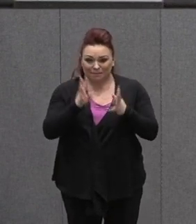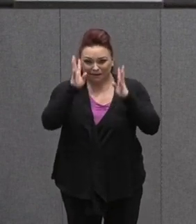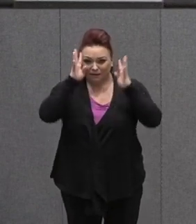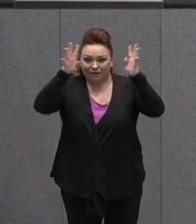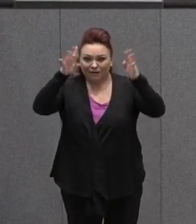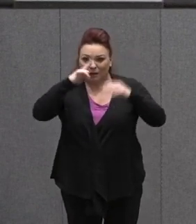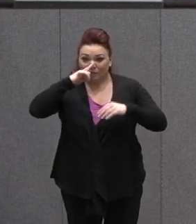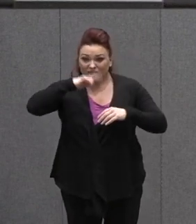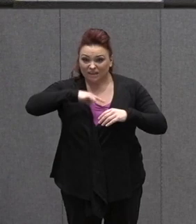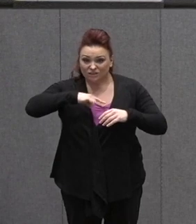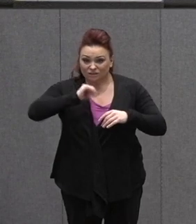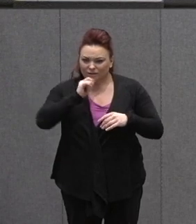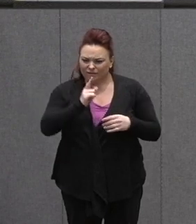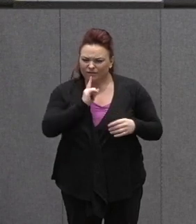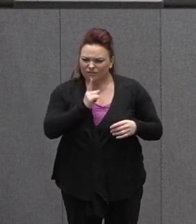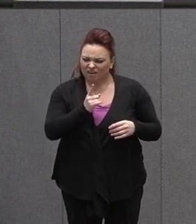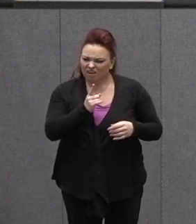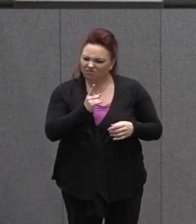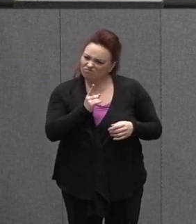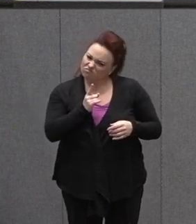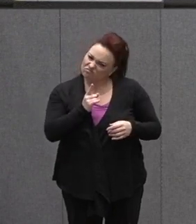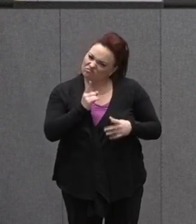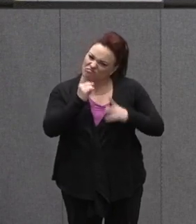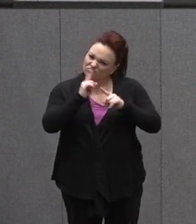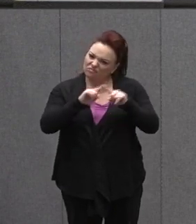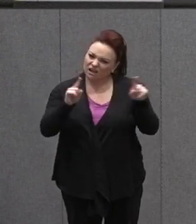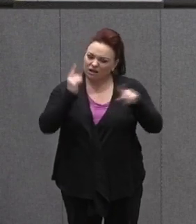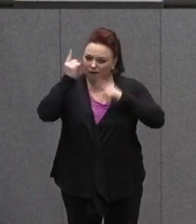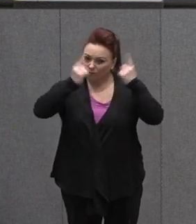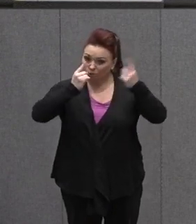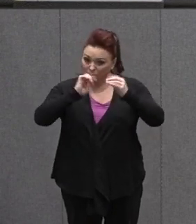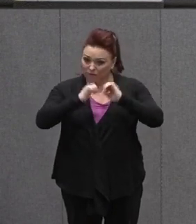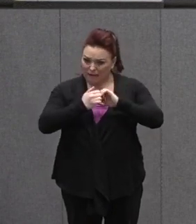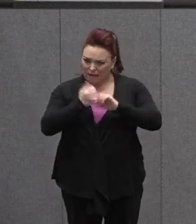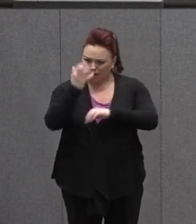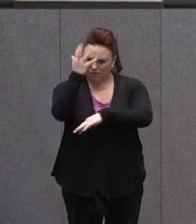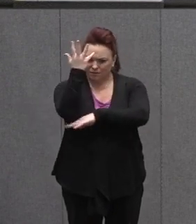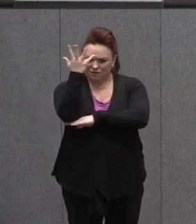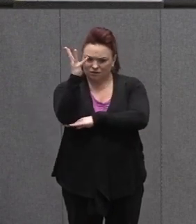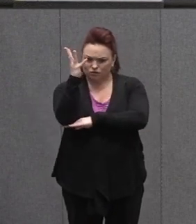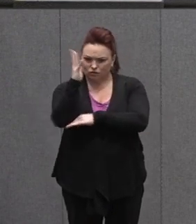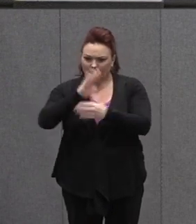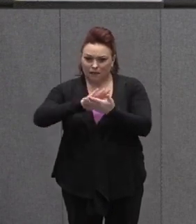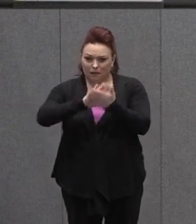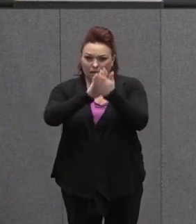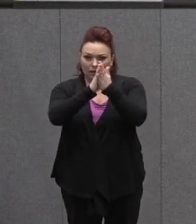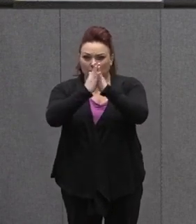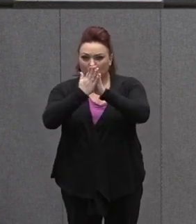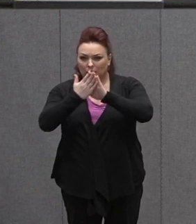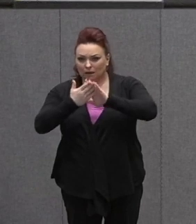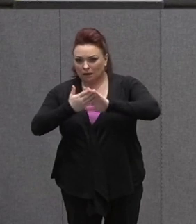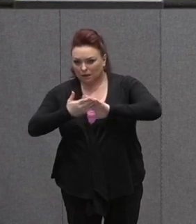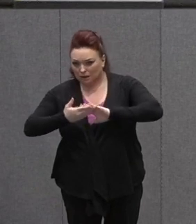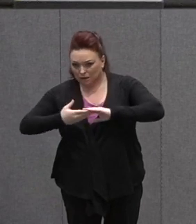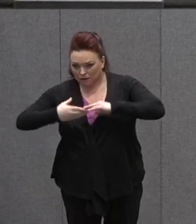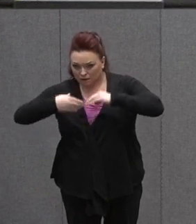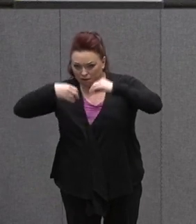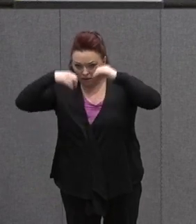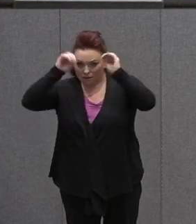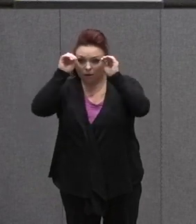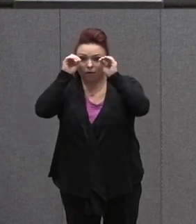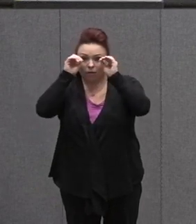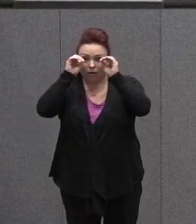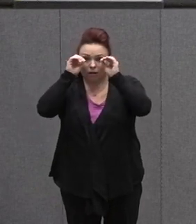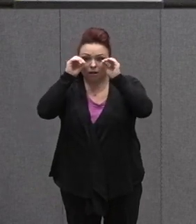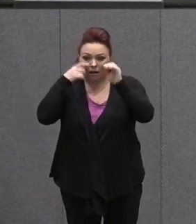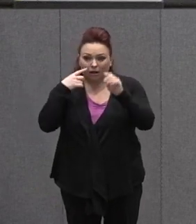real. But I'm wondering how the tree ended up looking like an owl. I can tell that the title